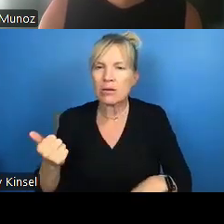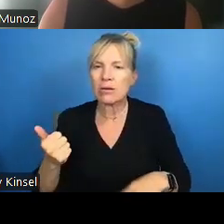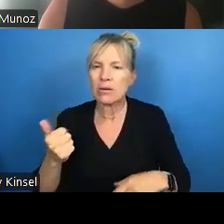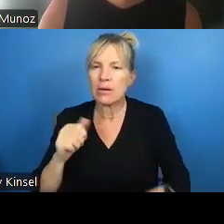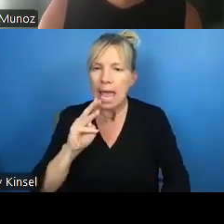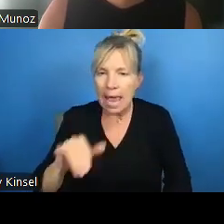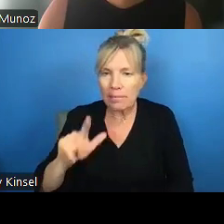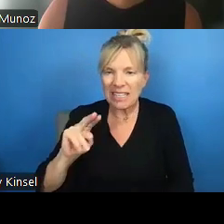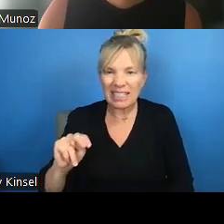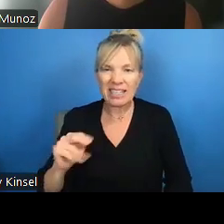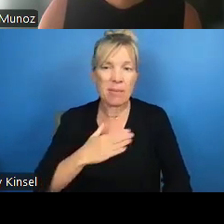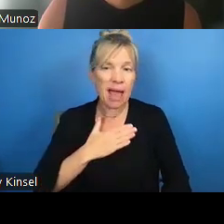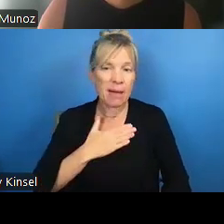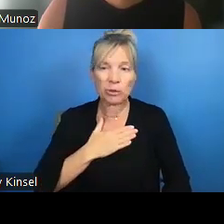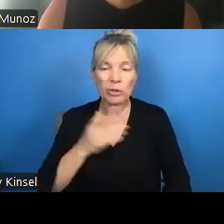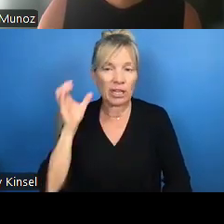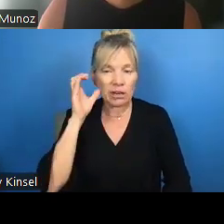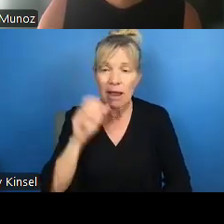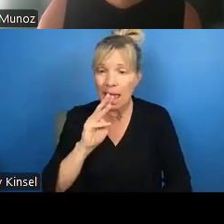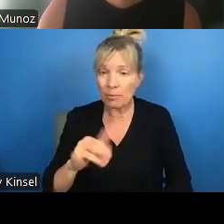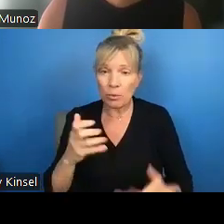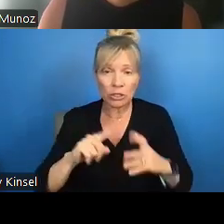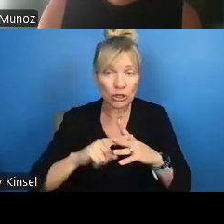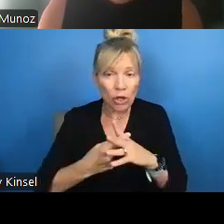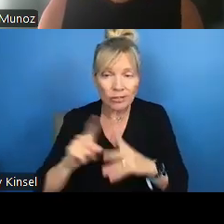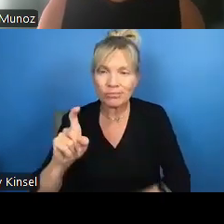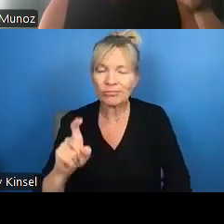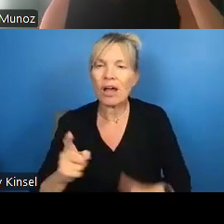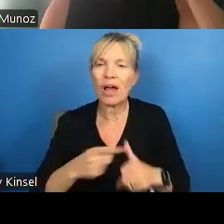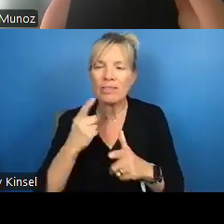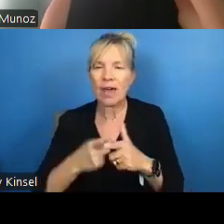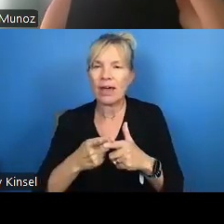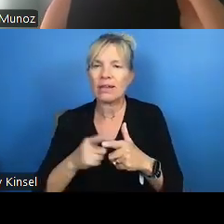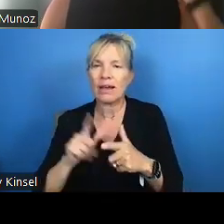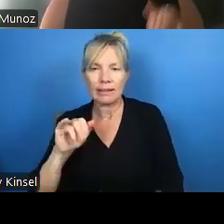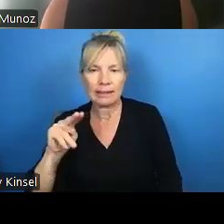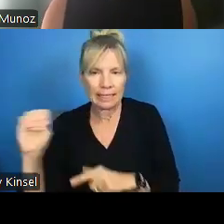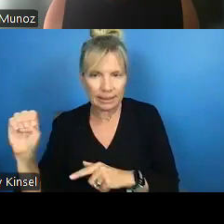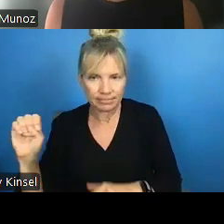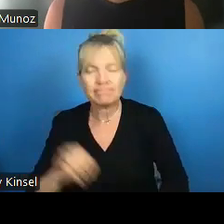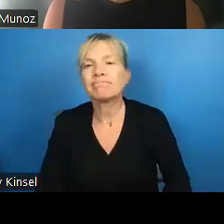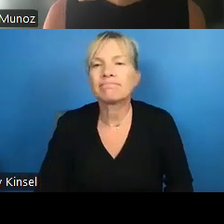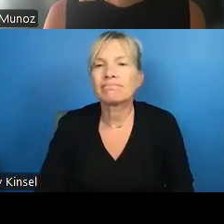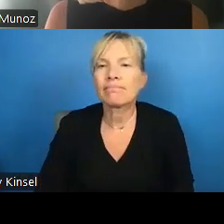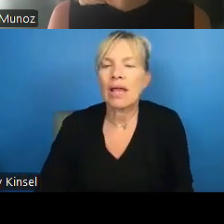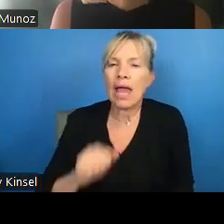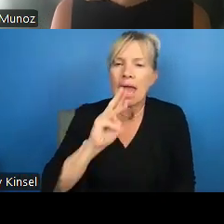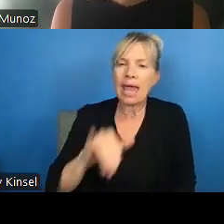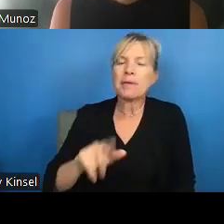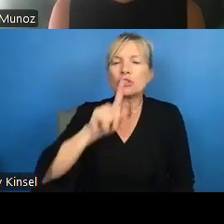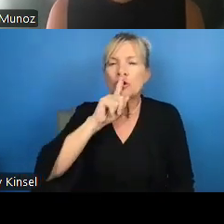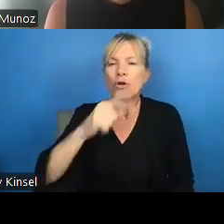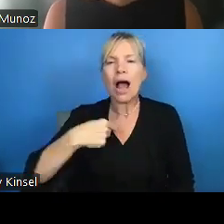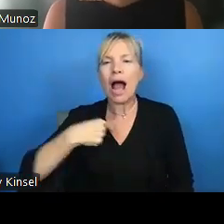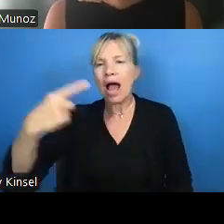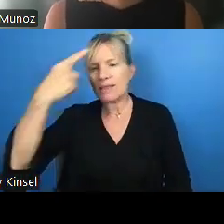I'll be great to hear from both of you. Amy, would you like to start off with that? And then we'll hear from Lynn. Sure. So I think